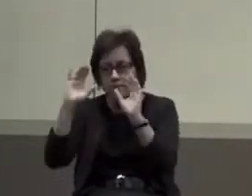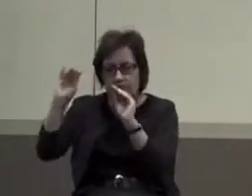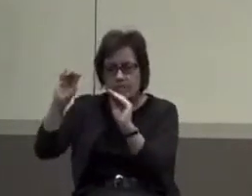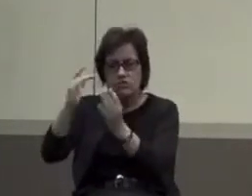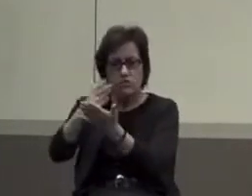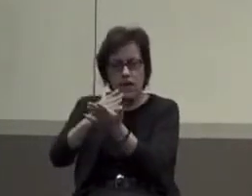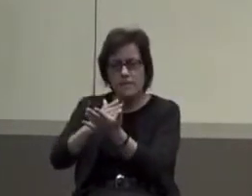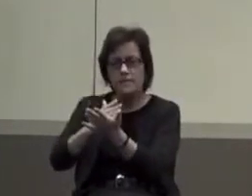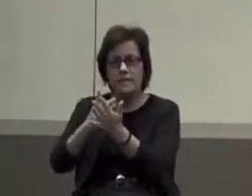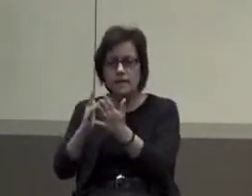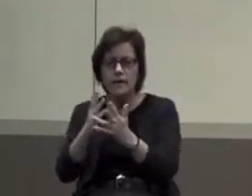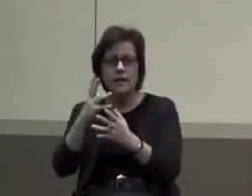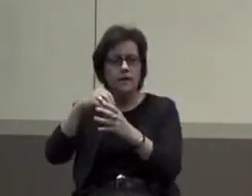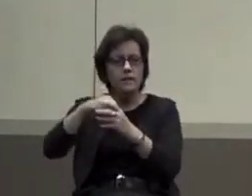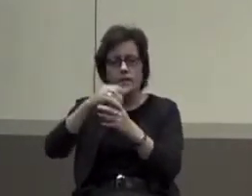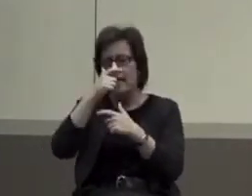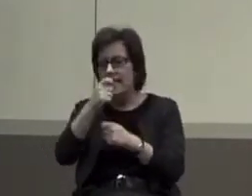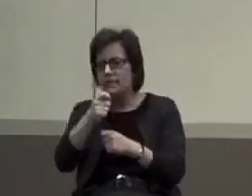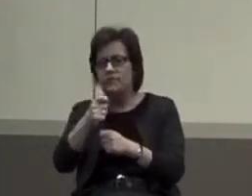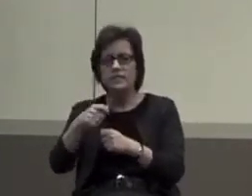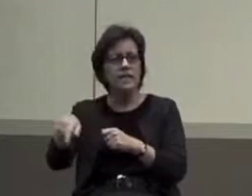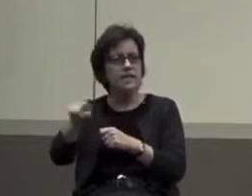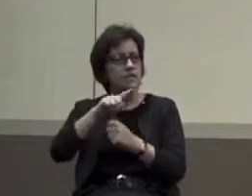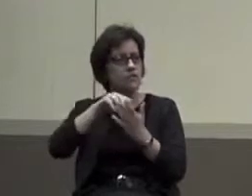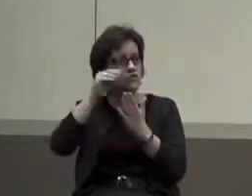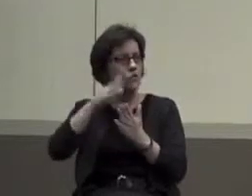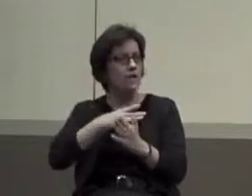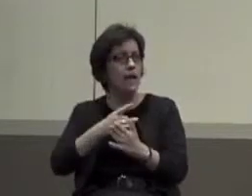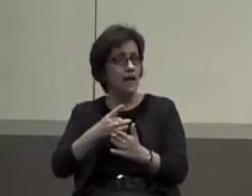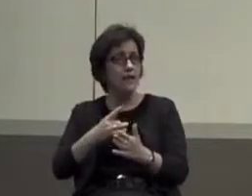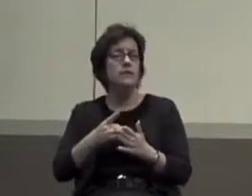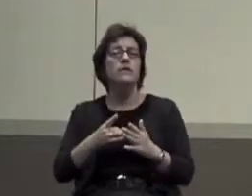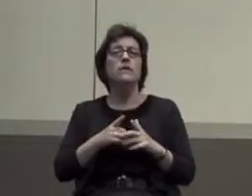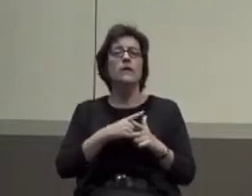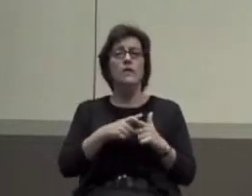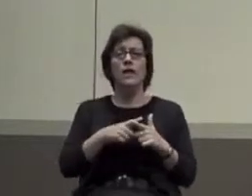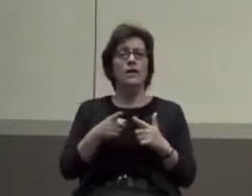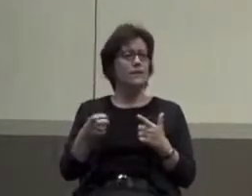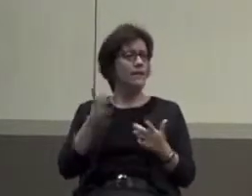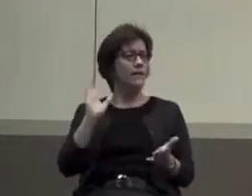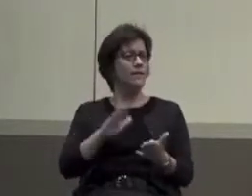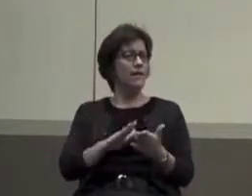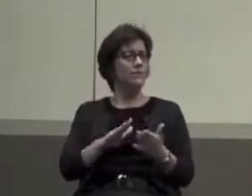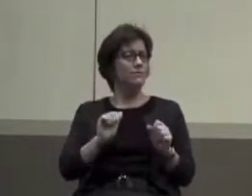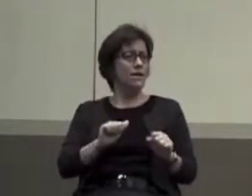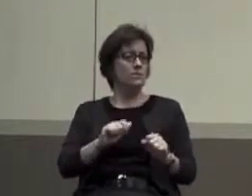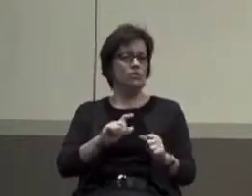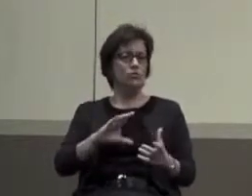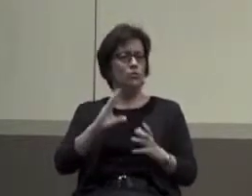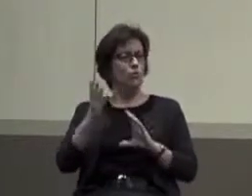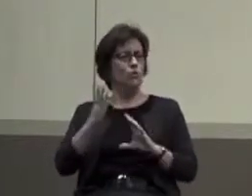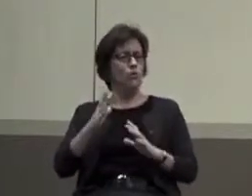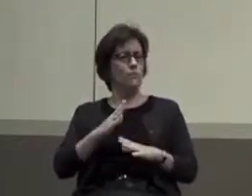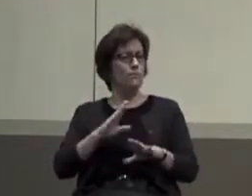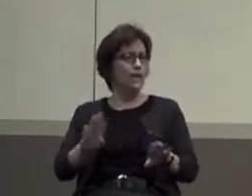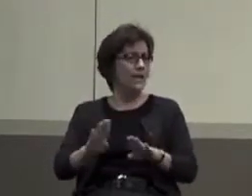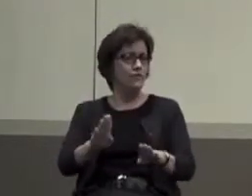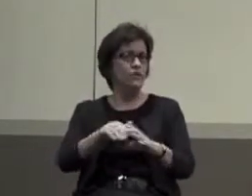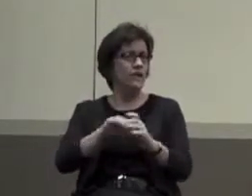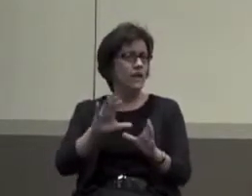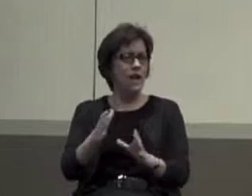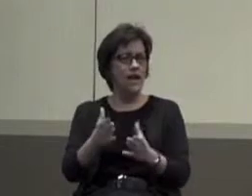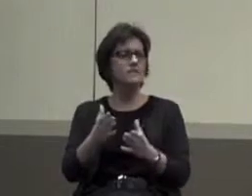the content is interesting to my students, then they are less likely to act up in class, and I'll have fewer behavior